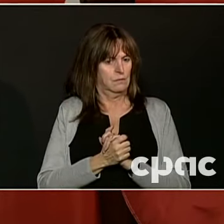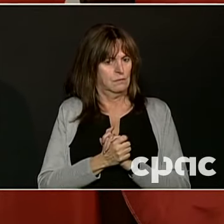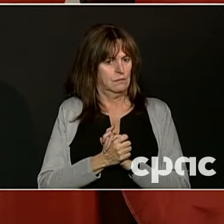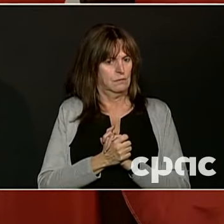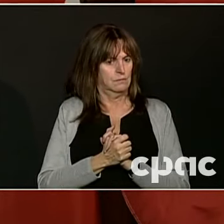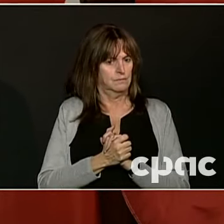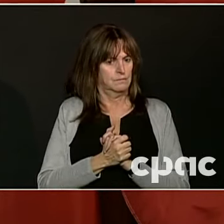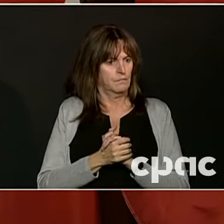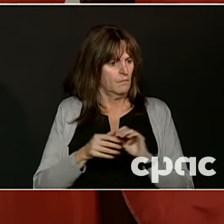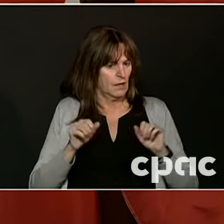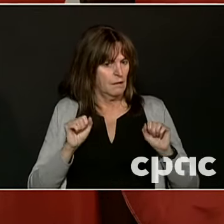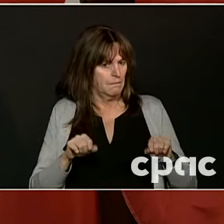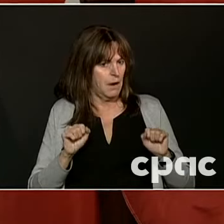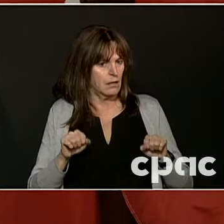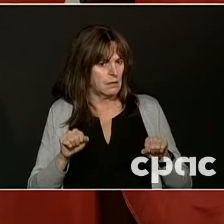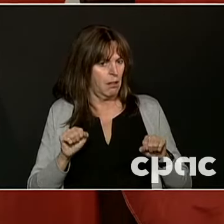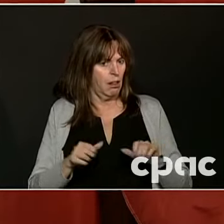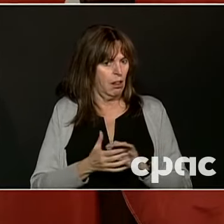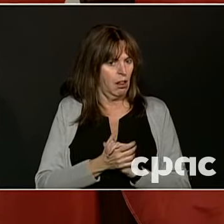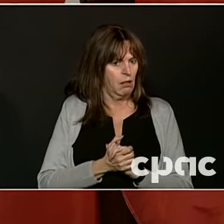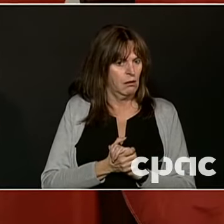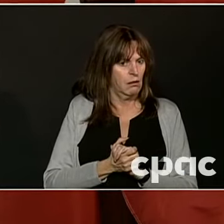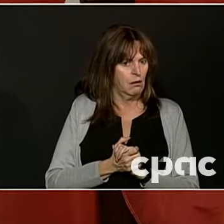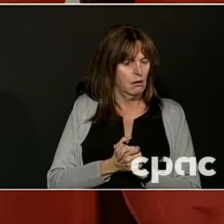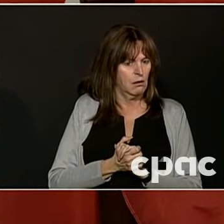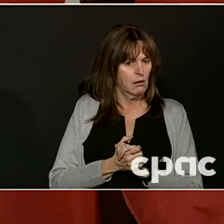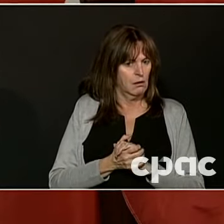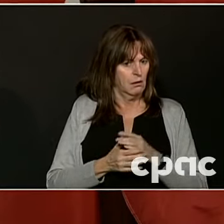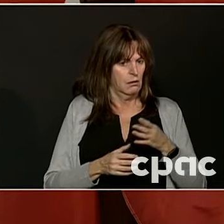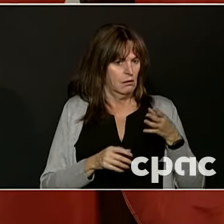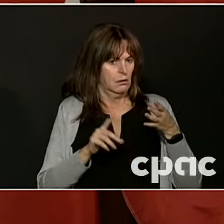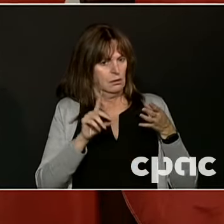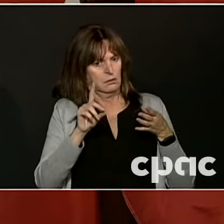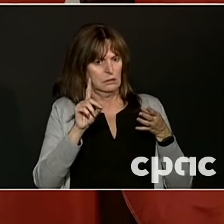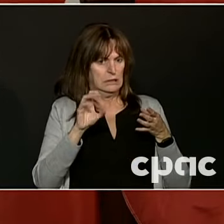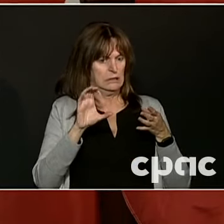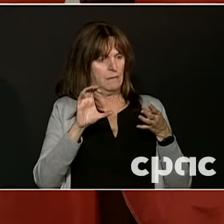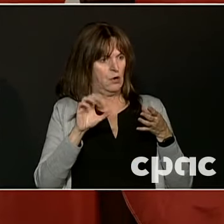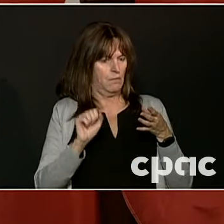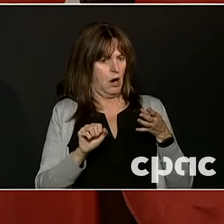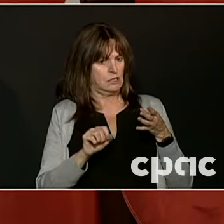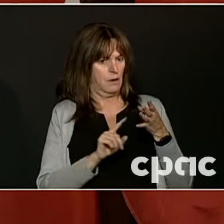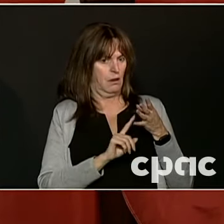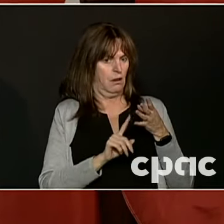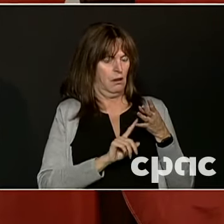day by mid-December. But I don't hear any urgency.